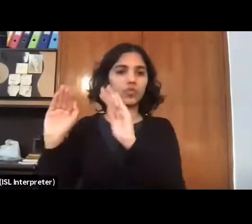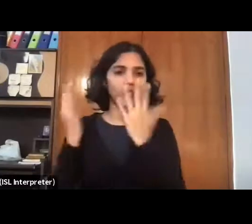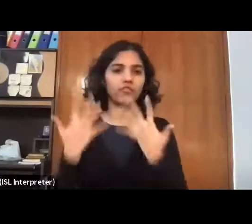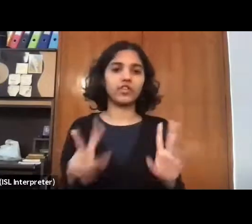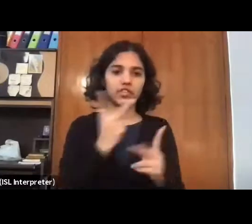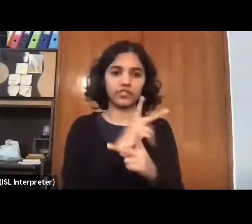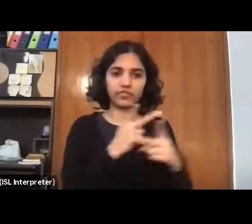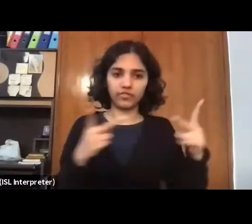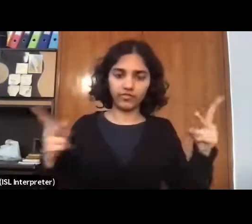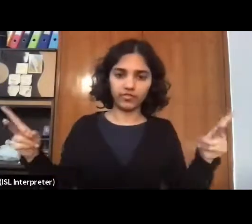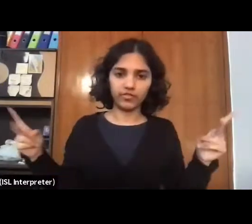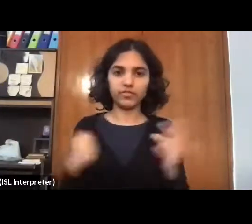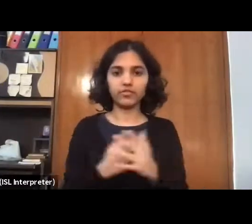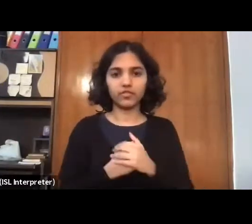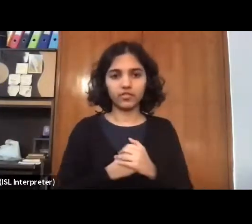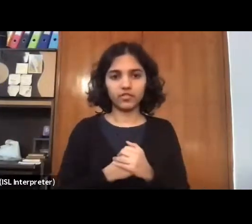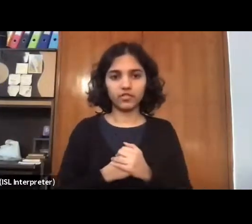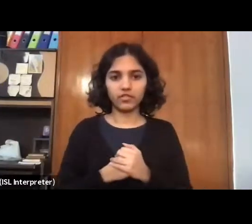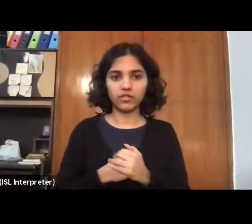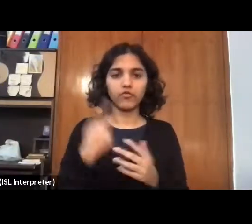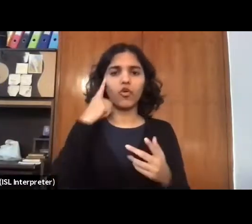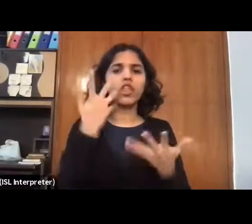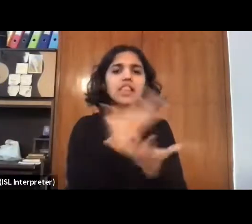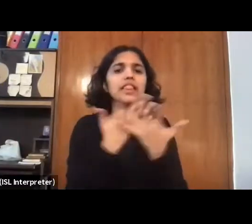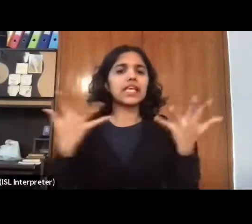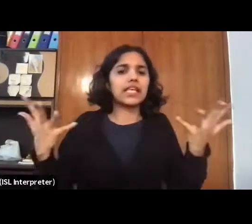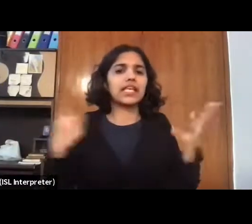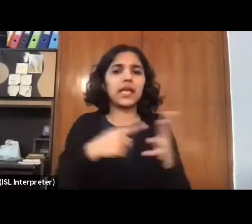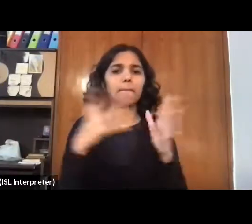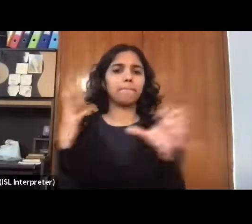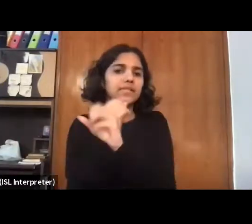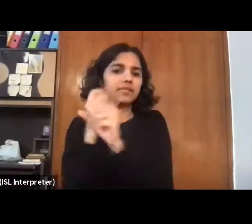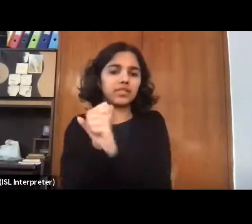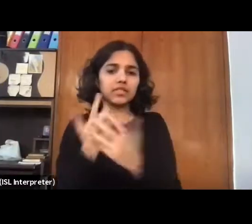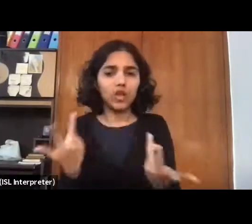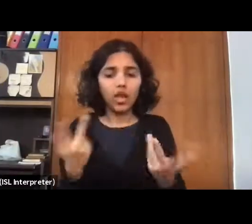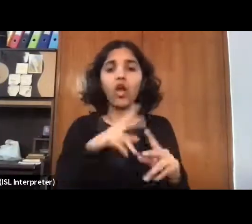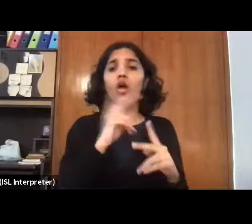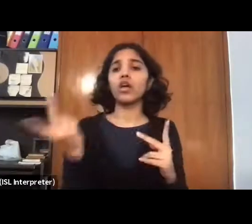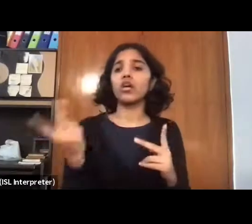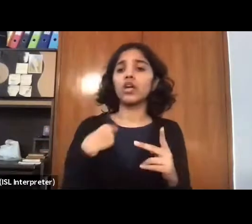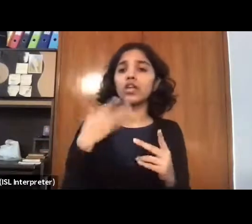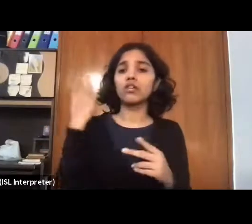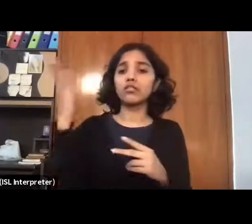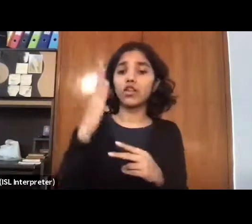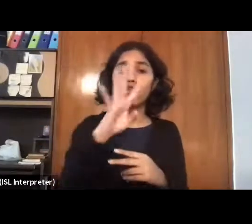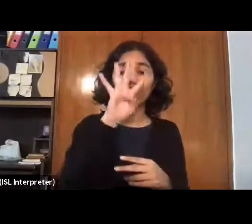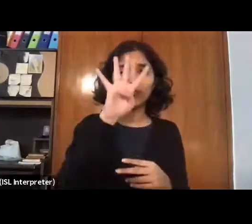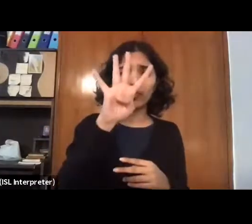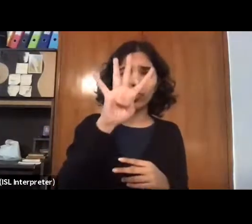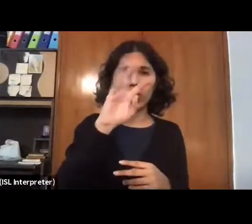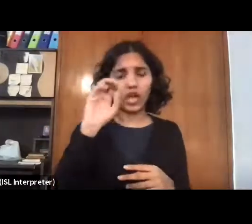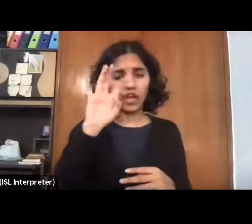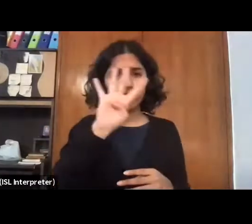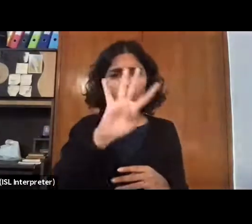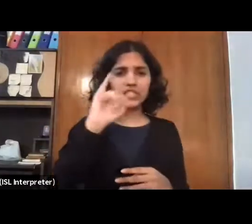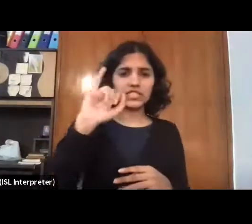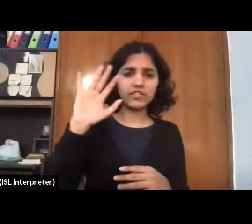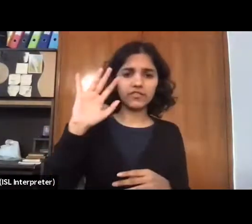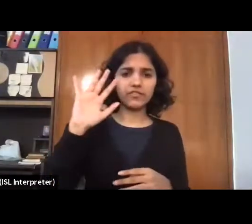support in terms of supplies, and also reached out to almost 450,000 people